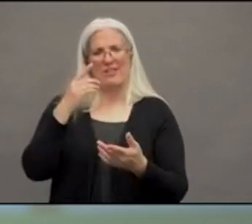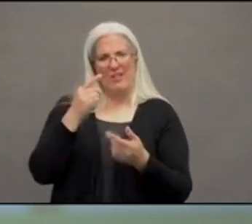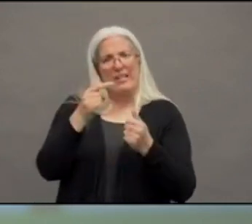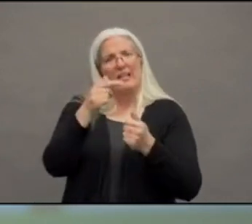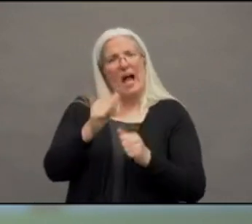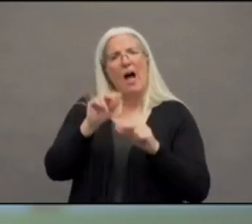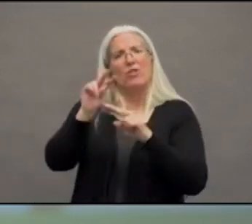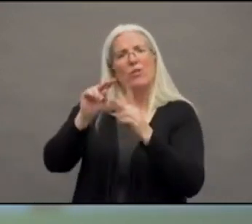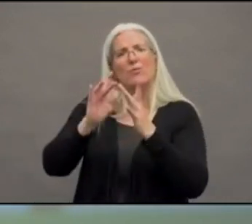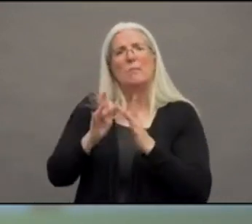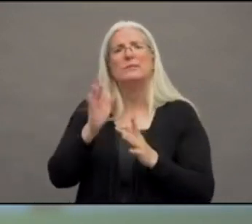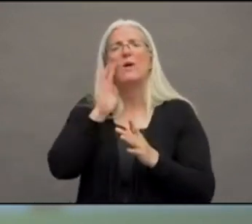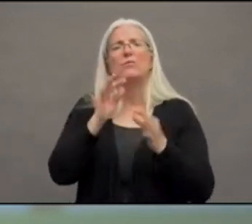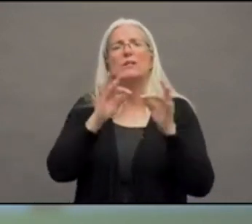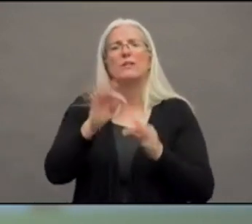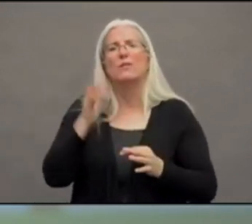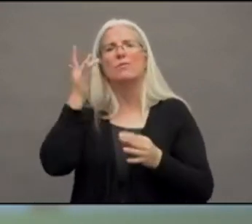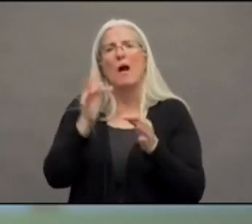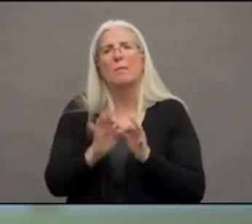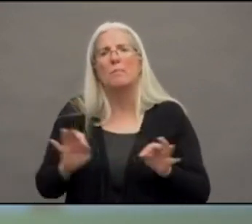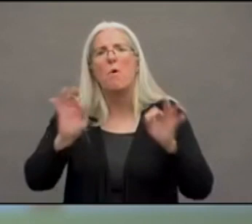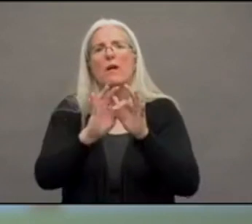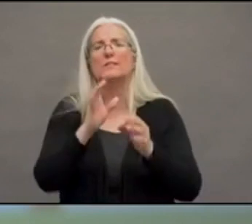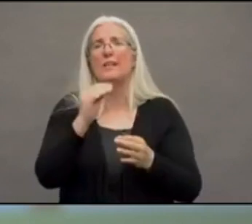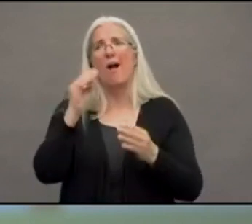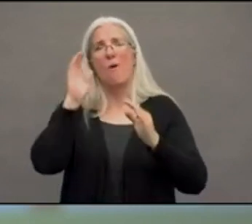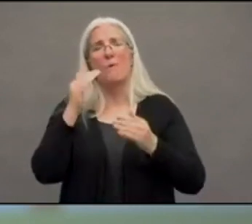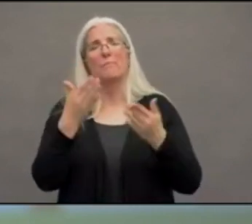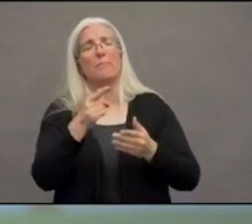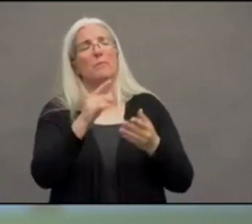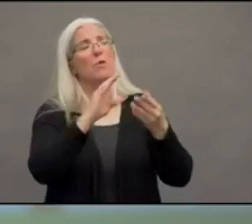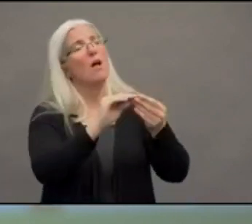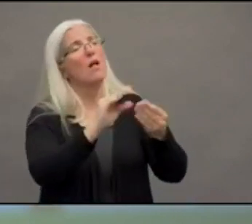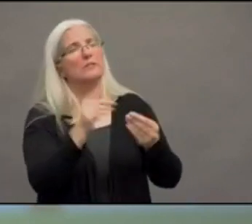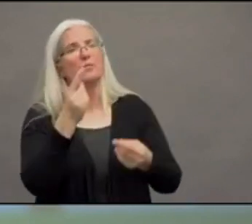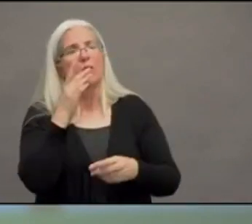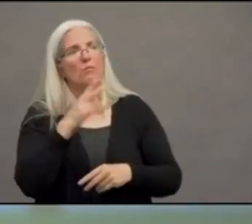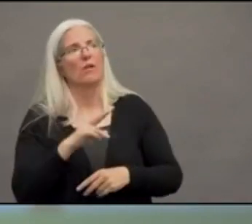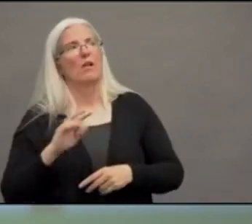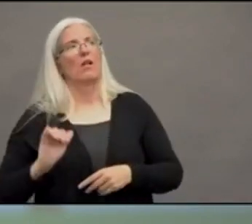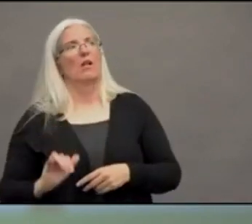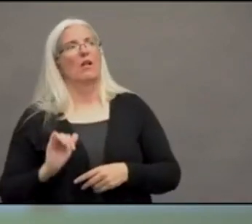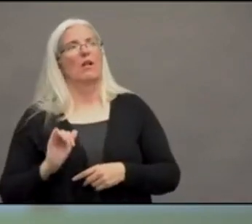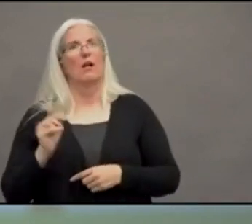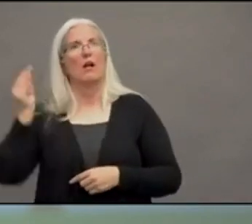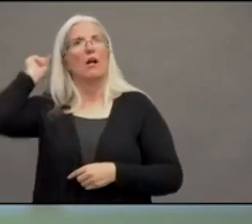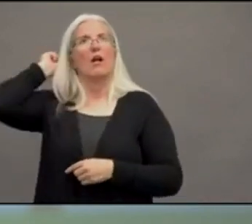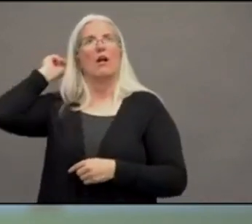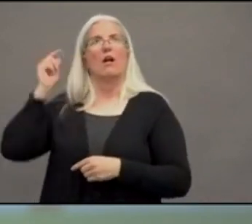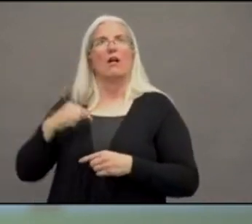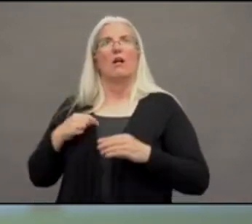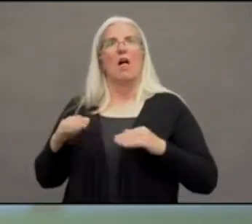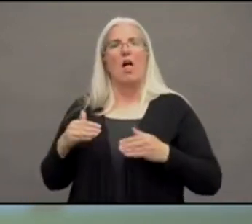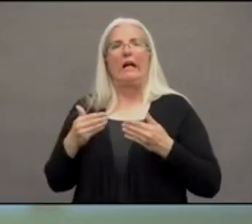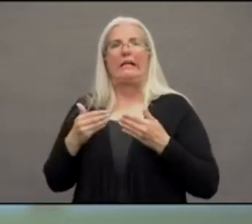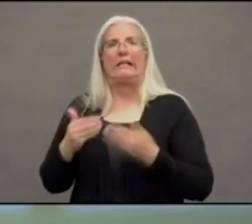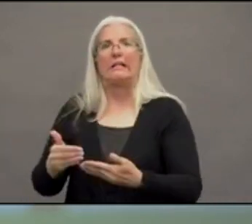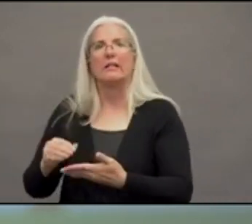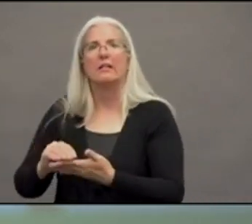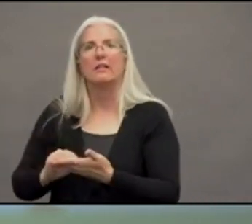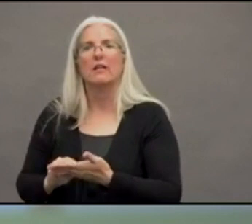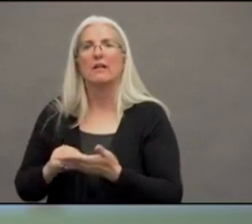resonate with someone in your life that might not see some of our advertisements or might not be connecting with some of